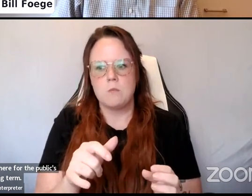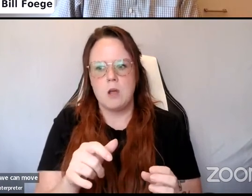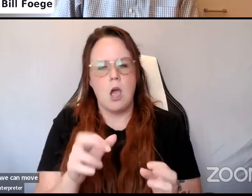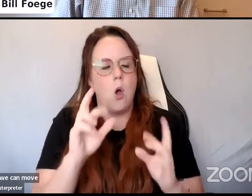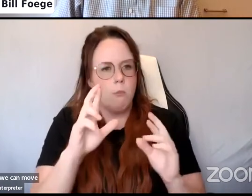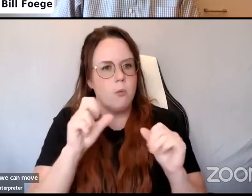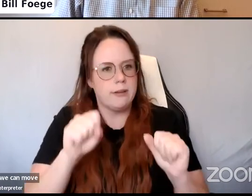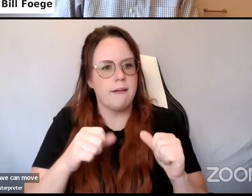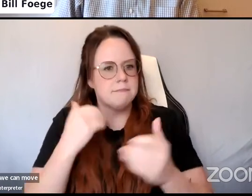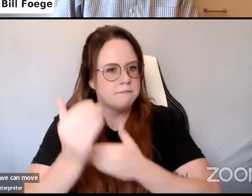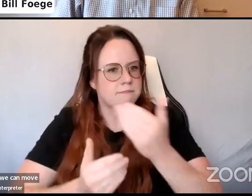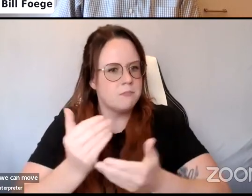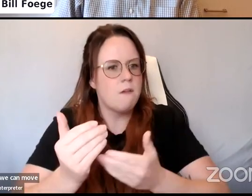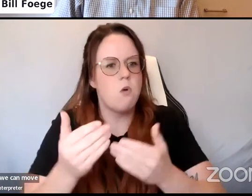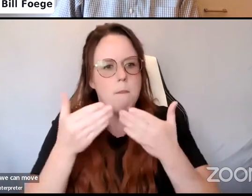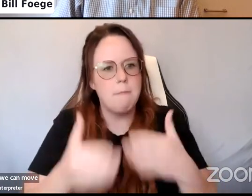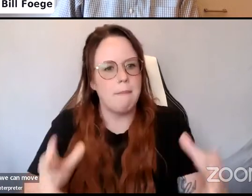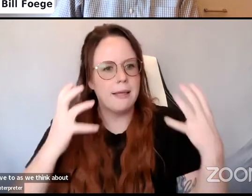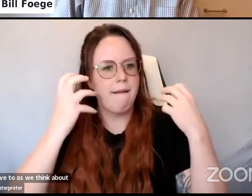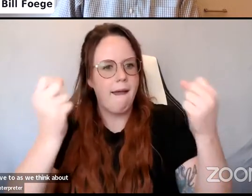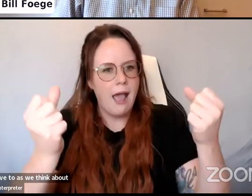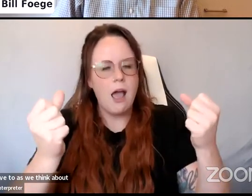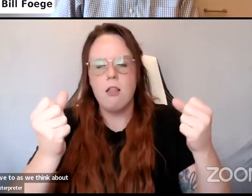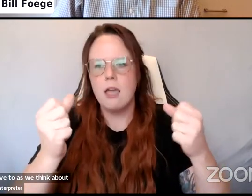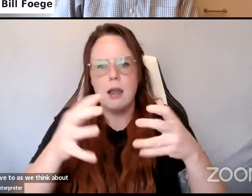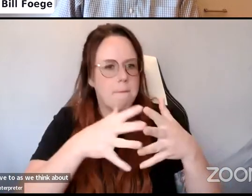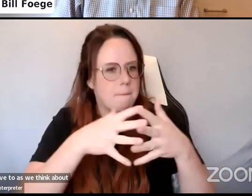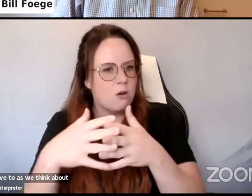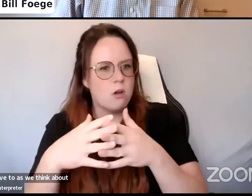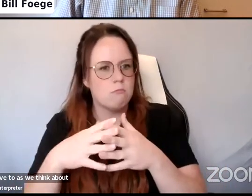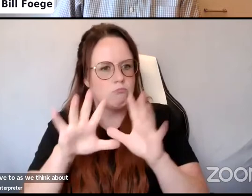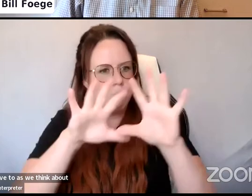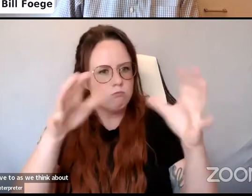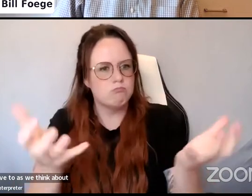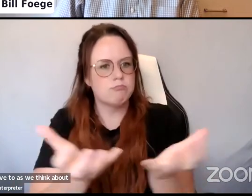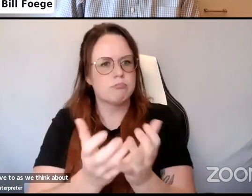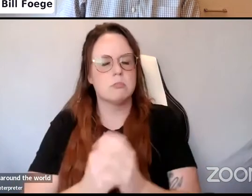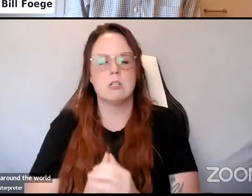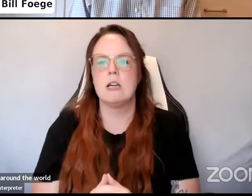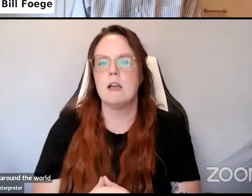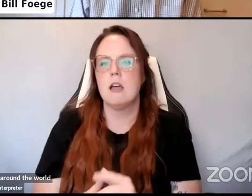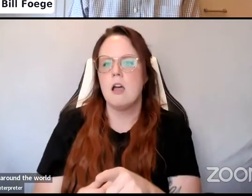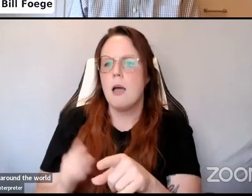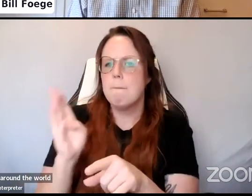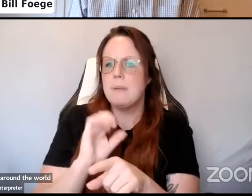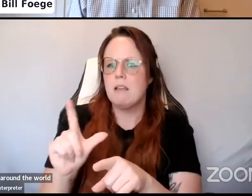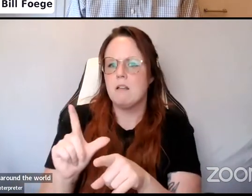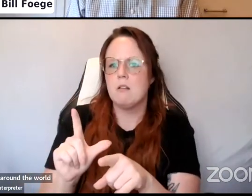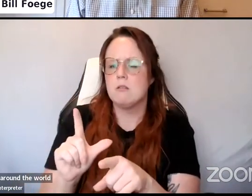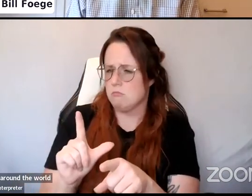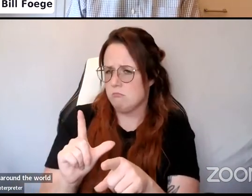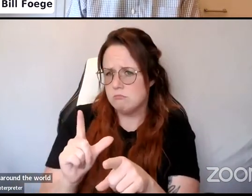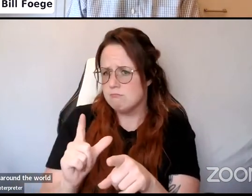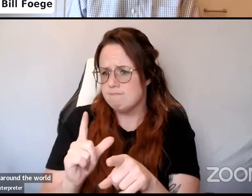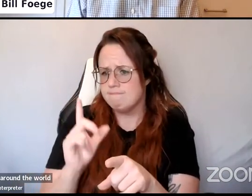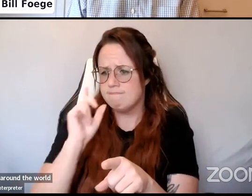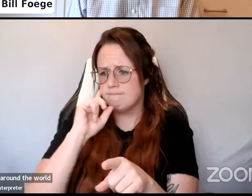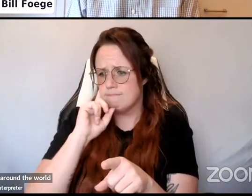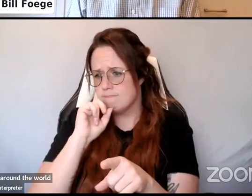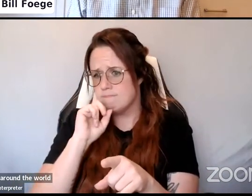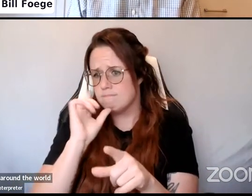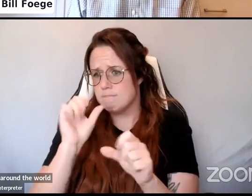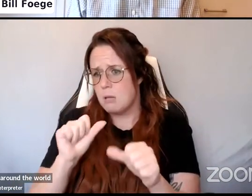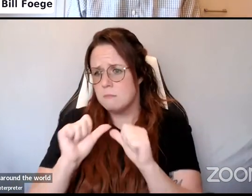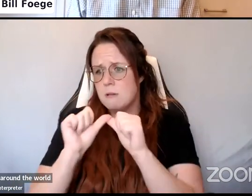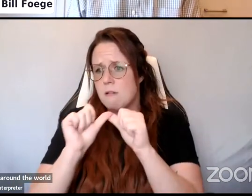as we think about public health in America and around the world bill um does that sound like that's a